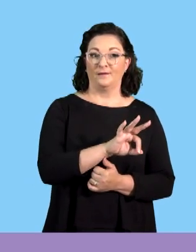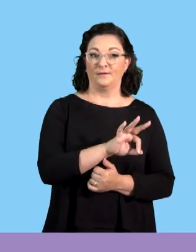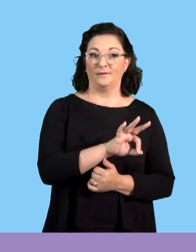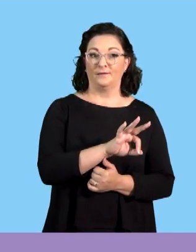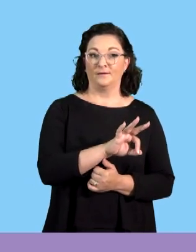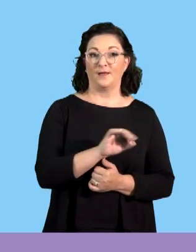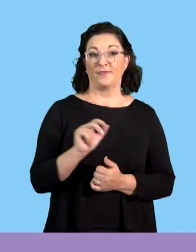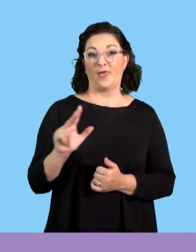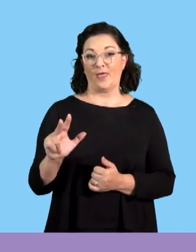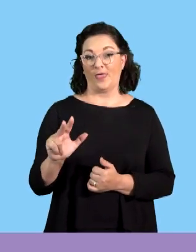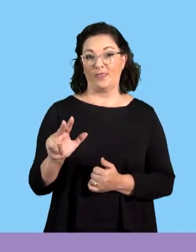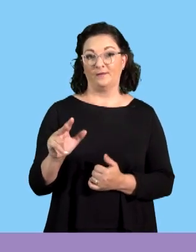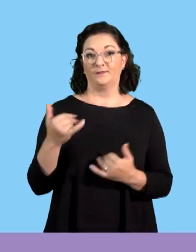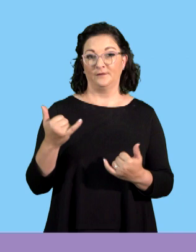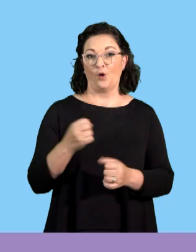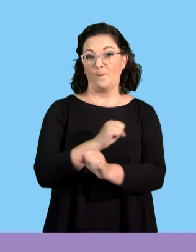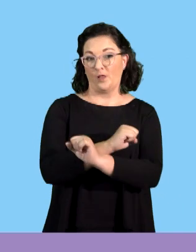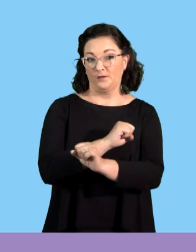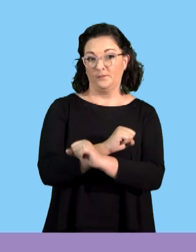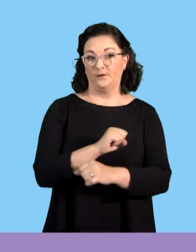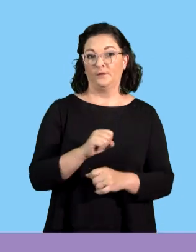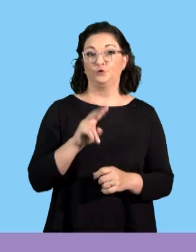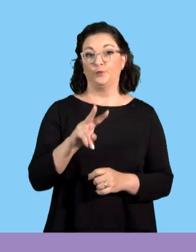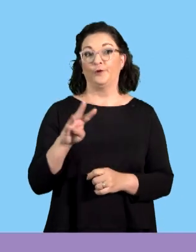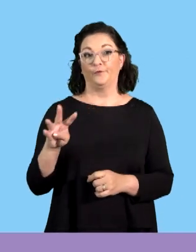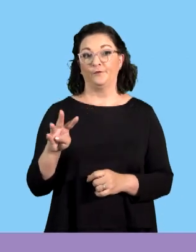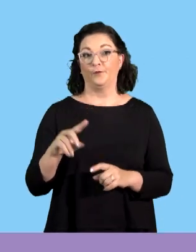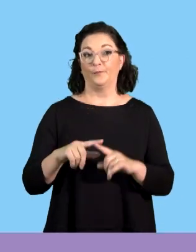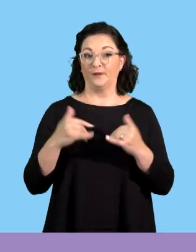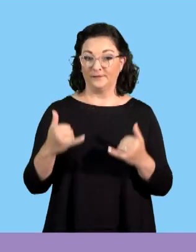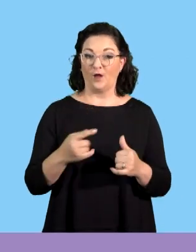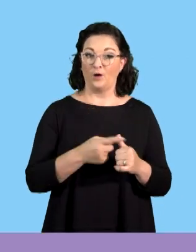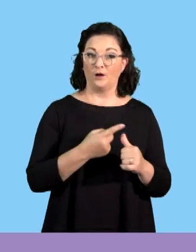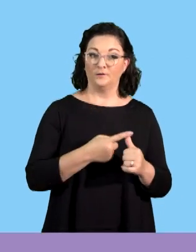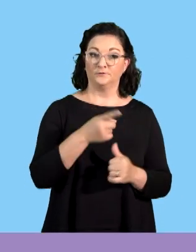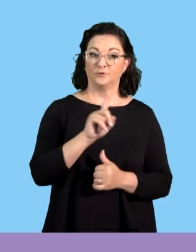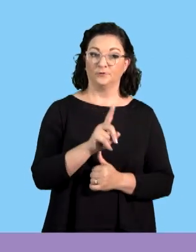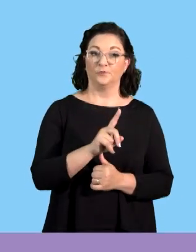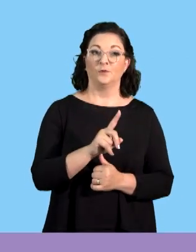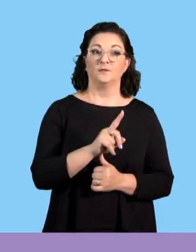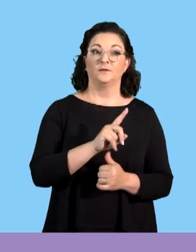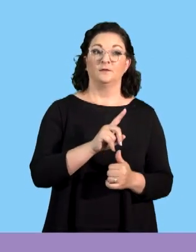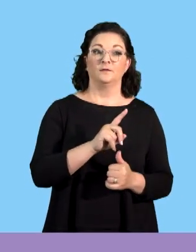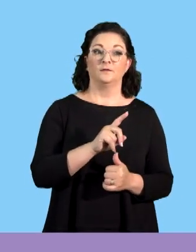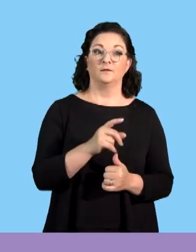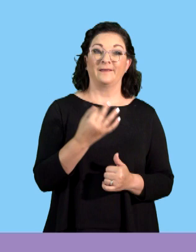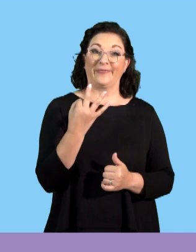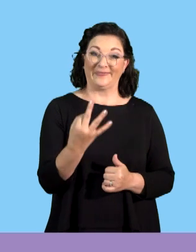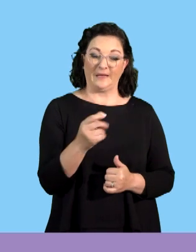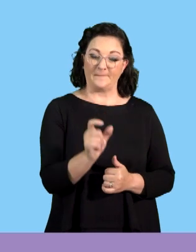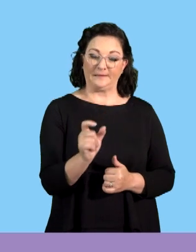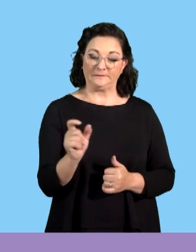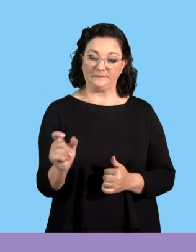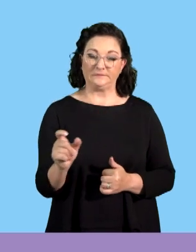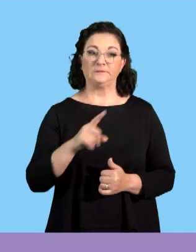As we multiply, the 3 and the 8 should give us a 24. But this is how we would present our answer because we're